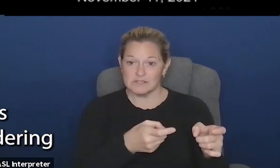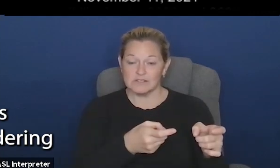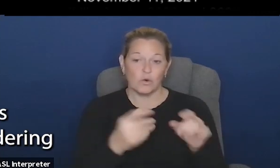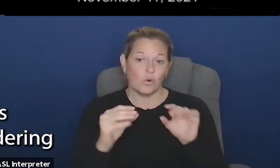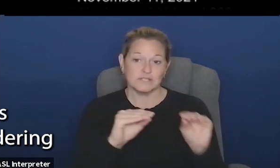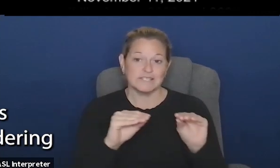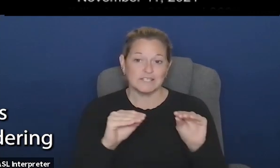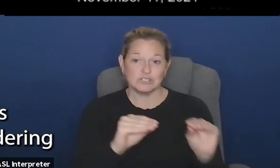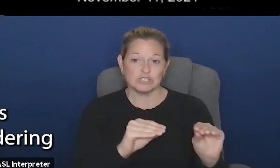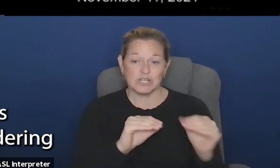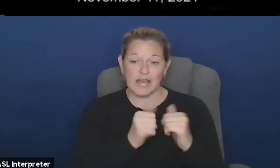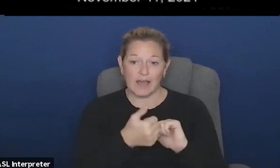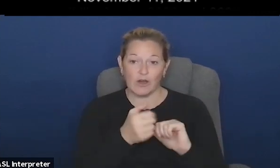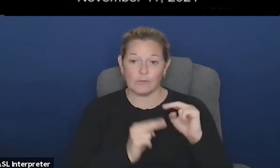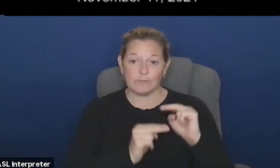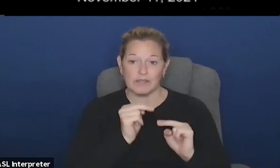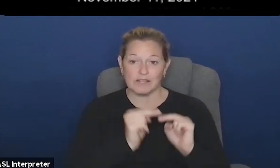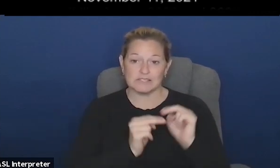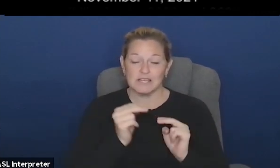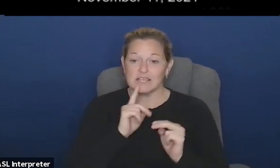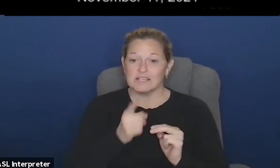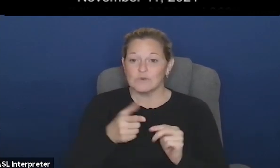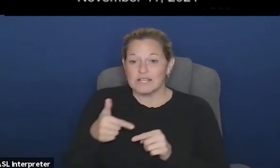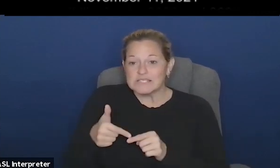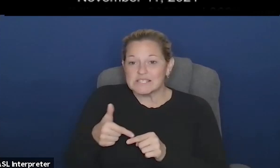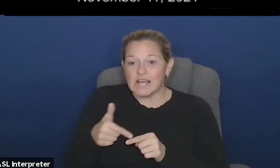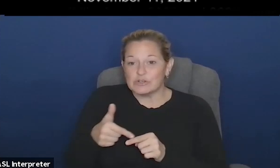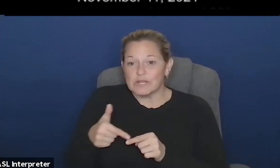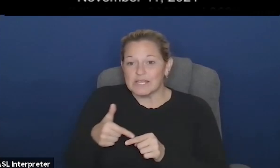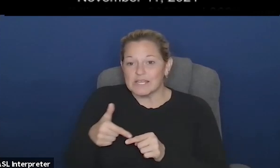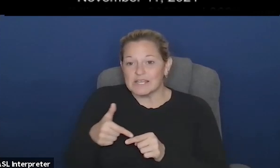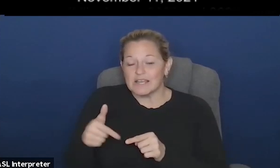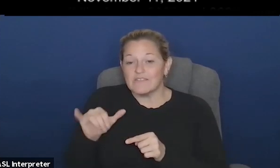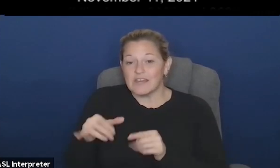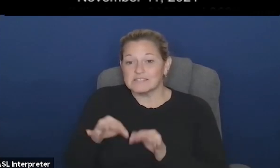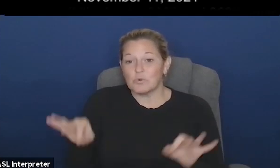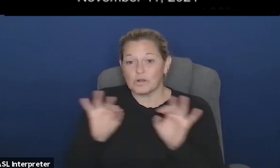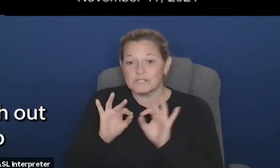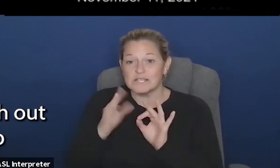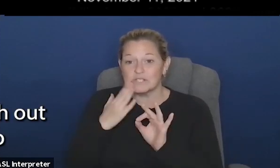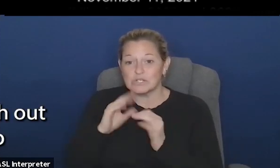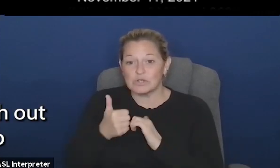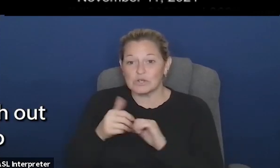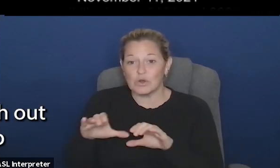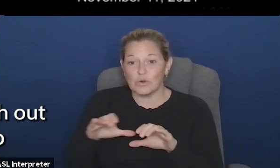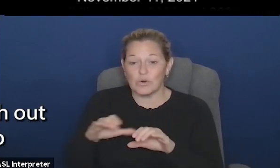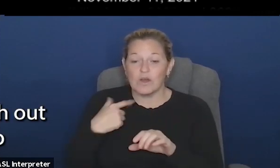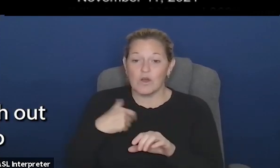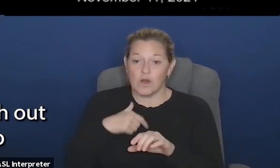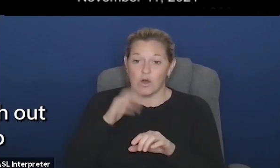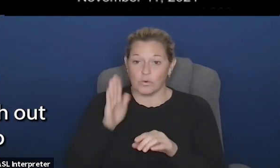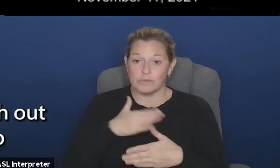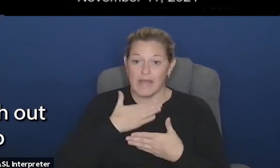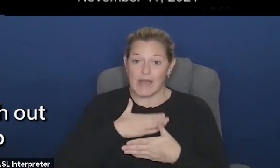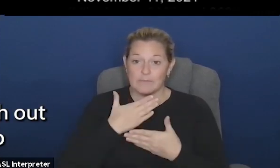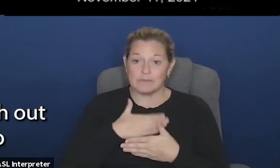to build them, because soldering is such an important skill to know how to do, we would be more than happy to reach